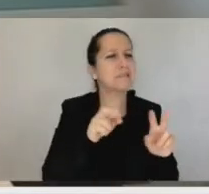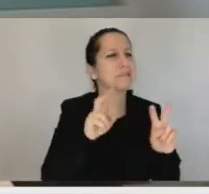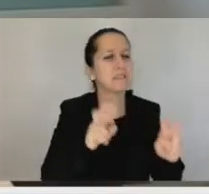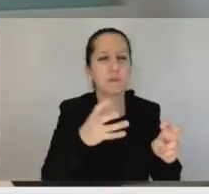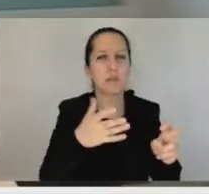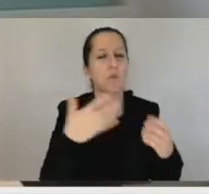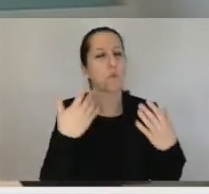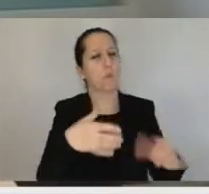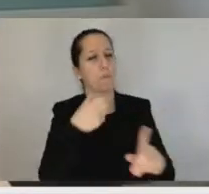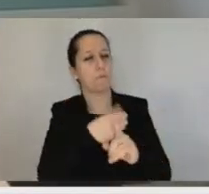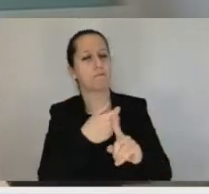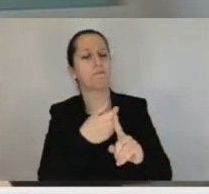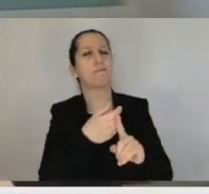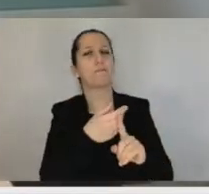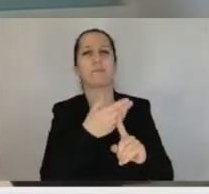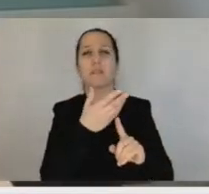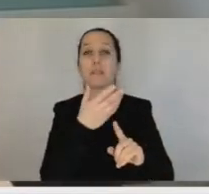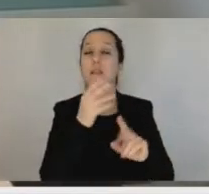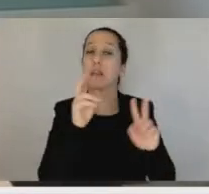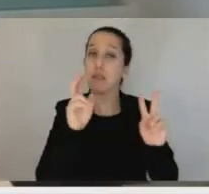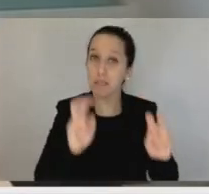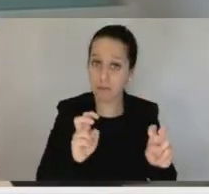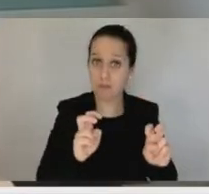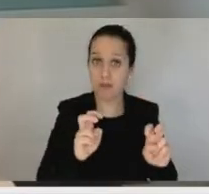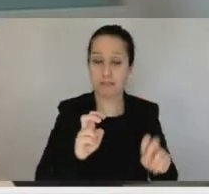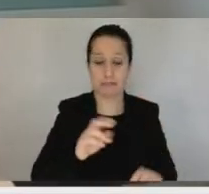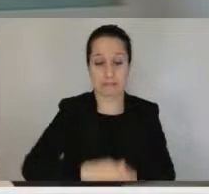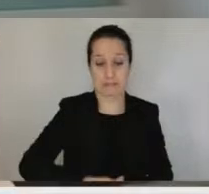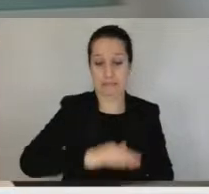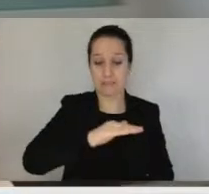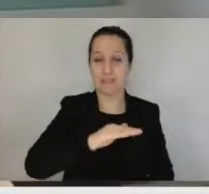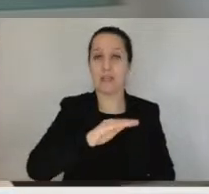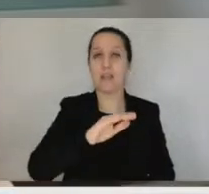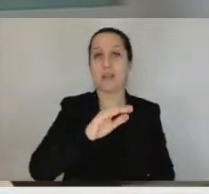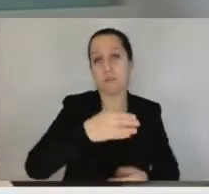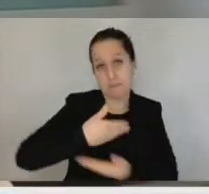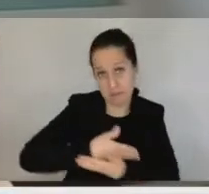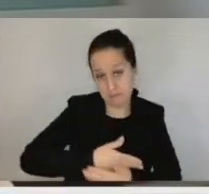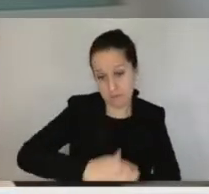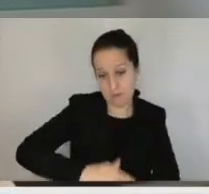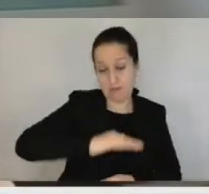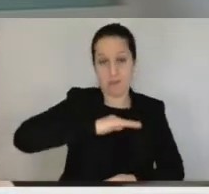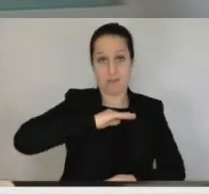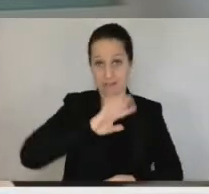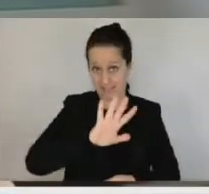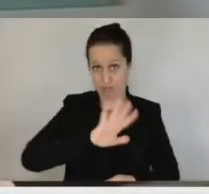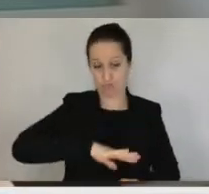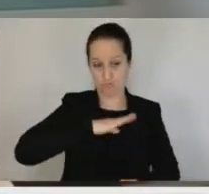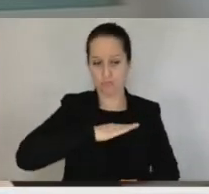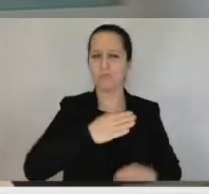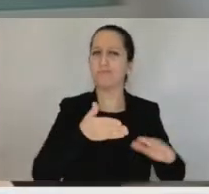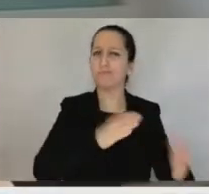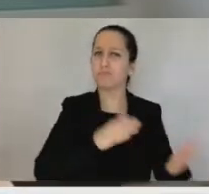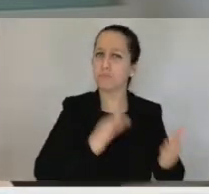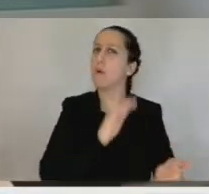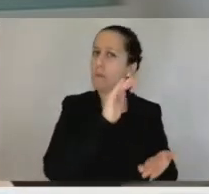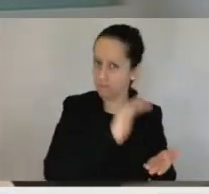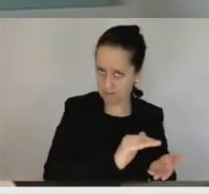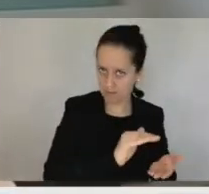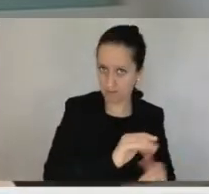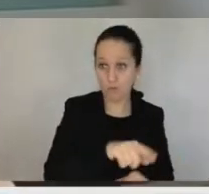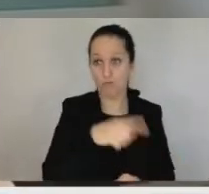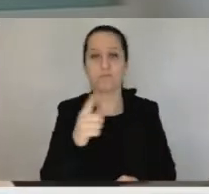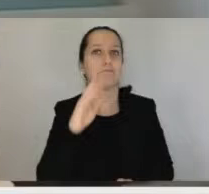what I'm saying. I showed you the slide from Brazil about social protection and HIV and